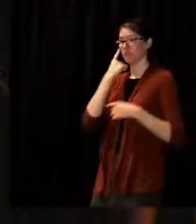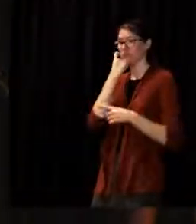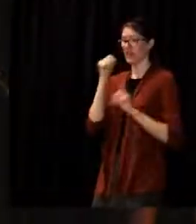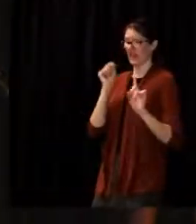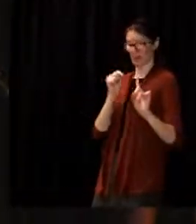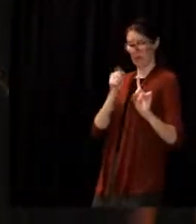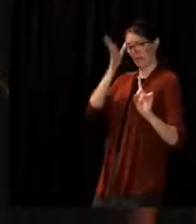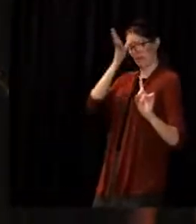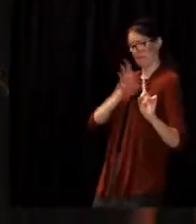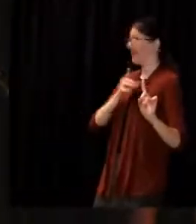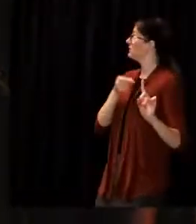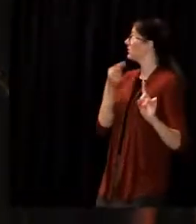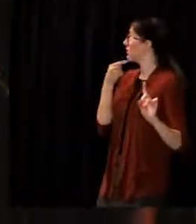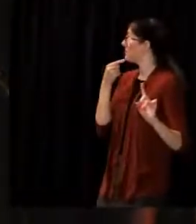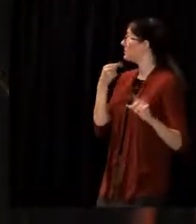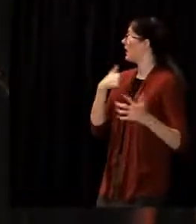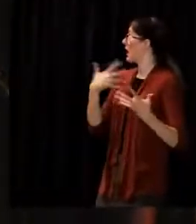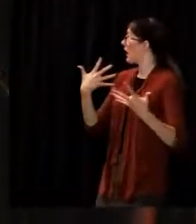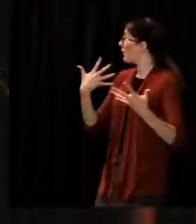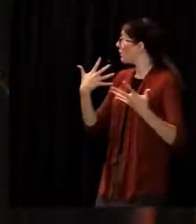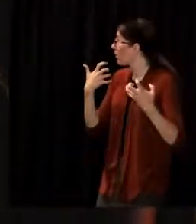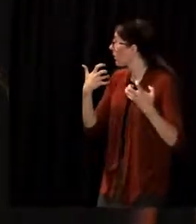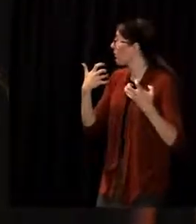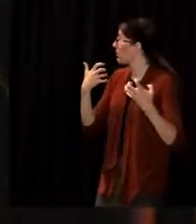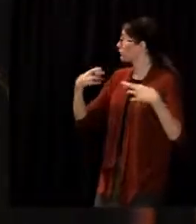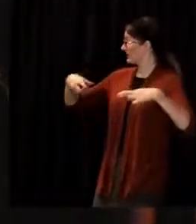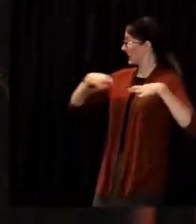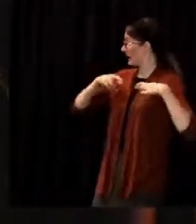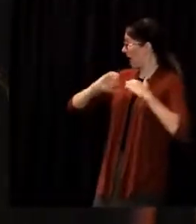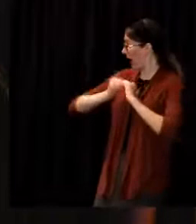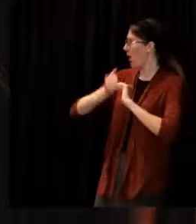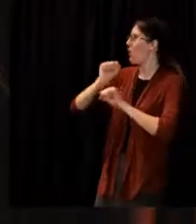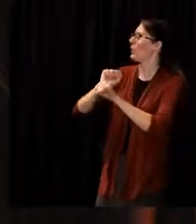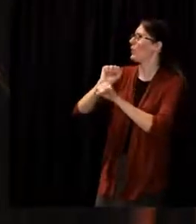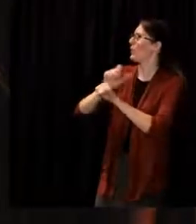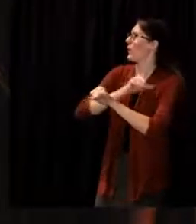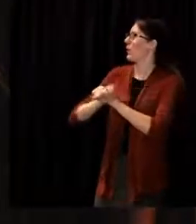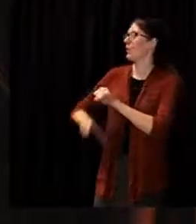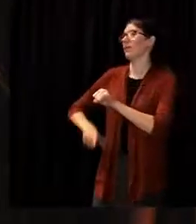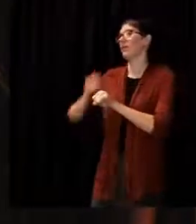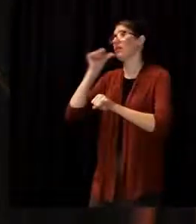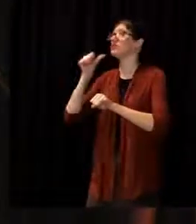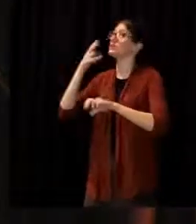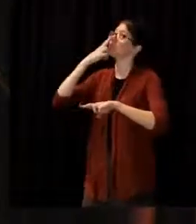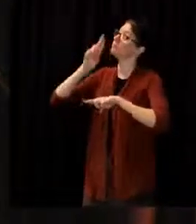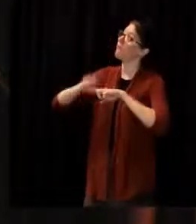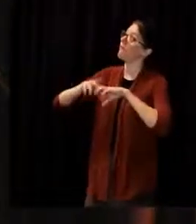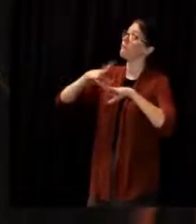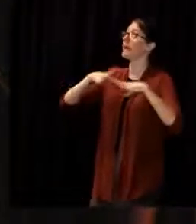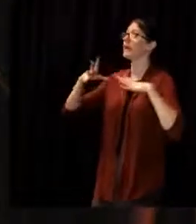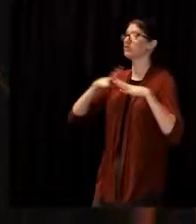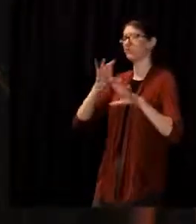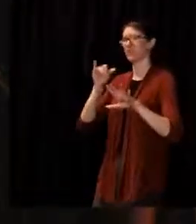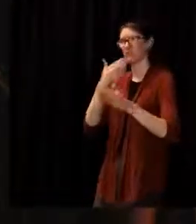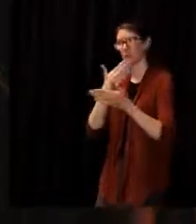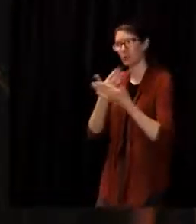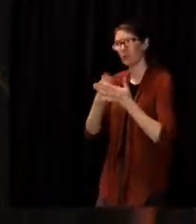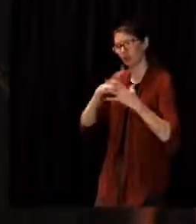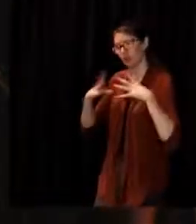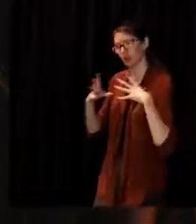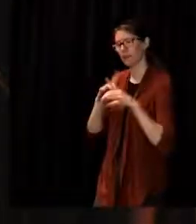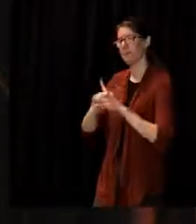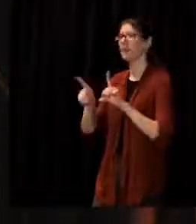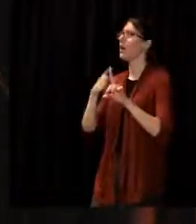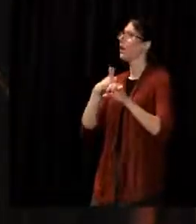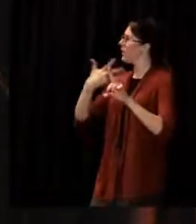spend my retirement working for the Lord. I don't think it's to be out there, just merely having vacations. There's a place for that. But I want to spend